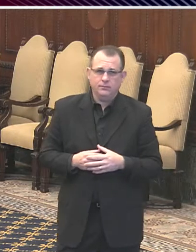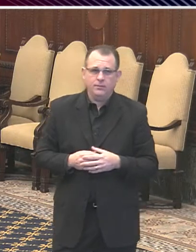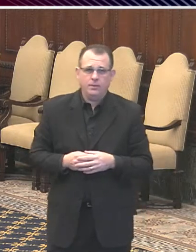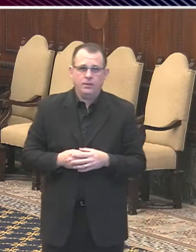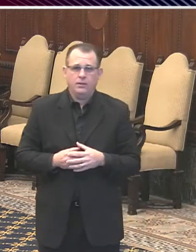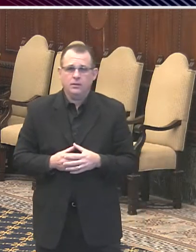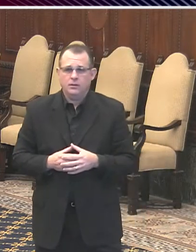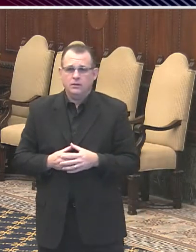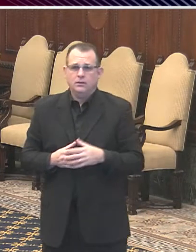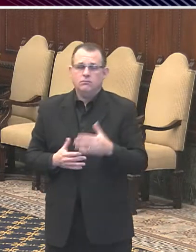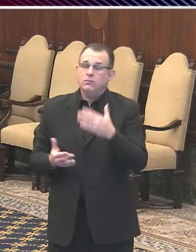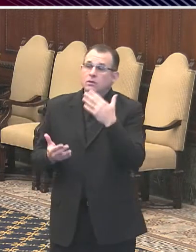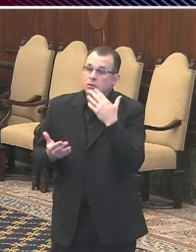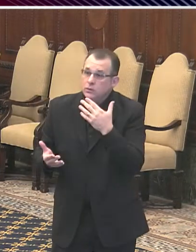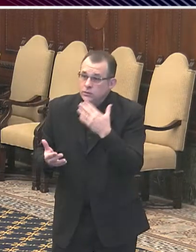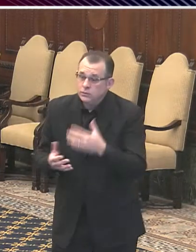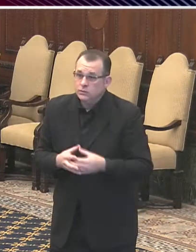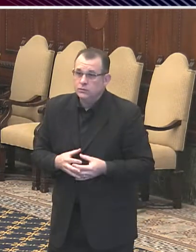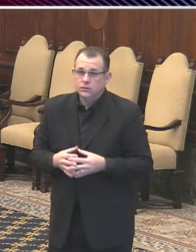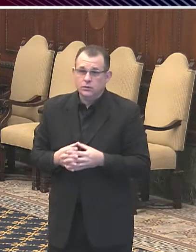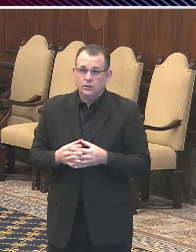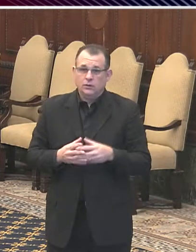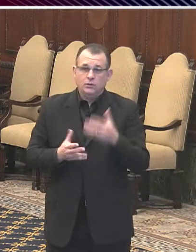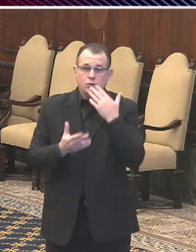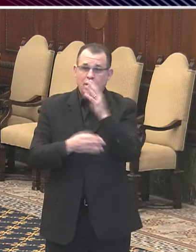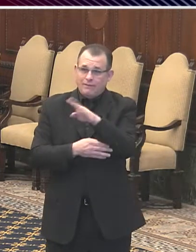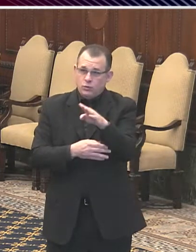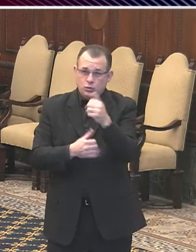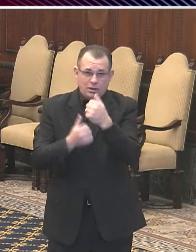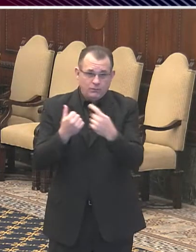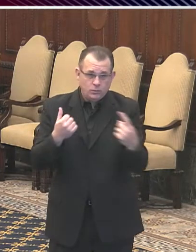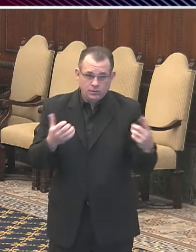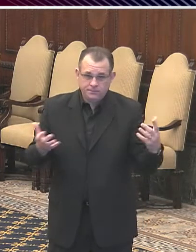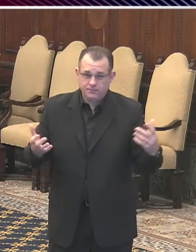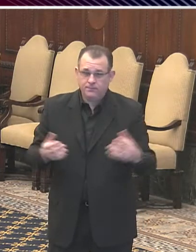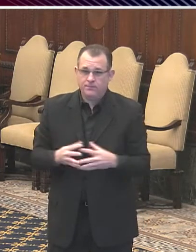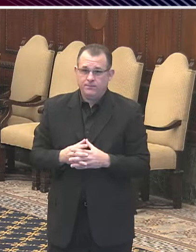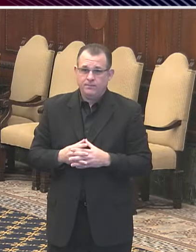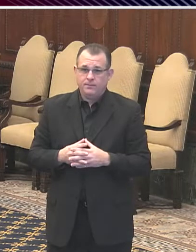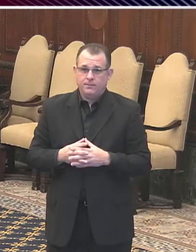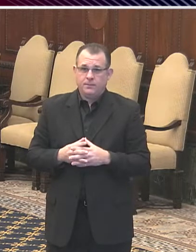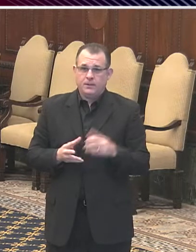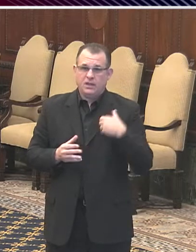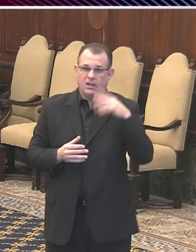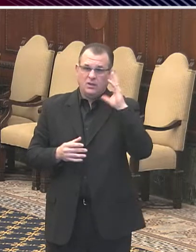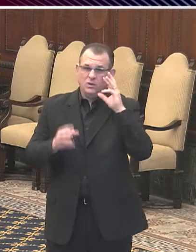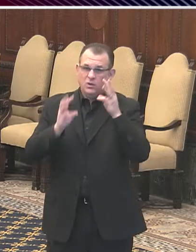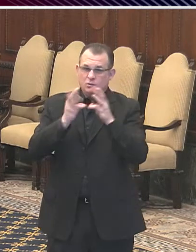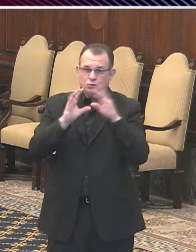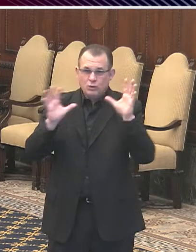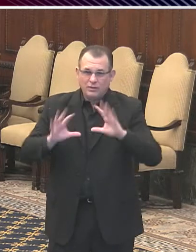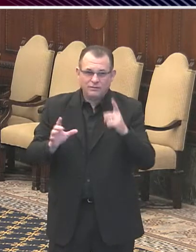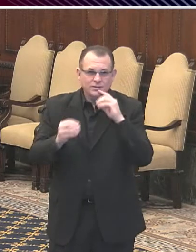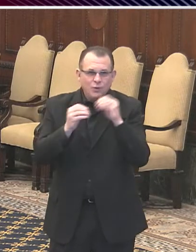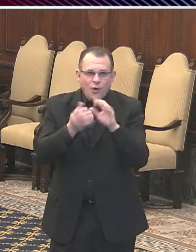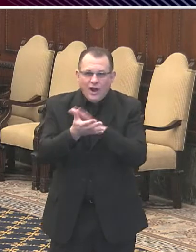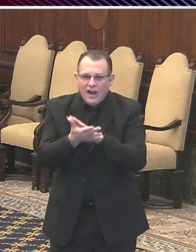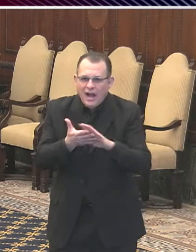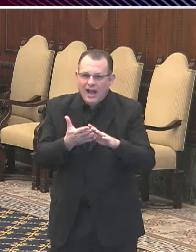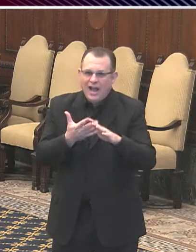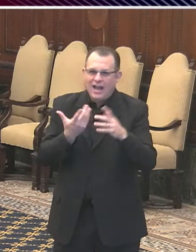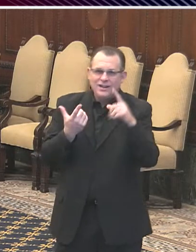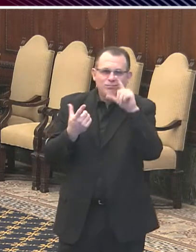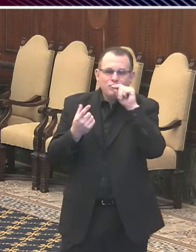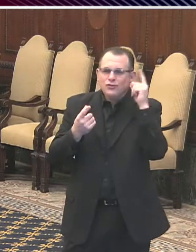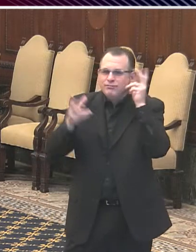Thank you. Good afternoon, everyone. You know, the weather is a little milder now, and the birds wake me up every day,